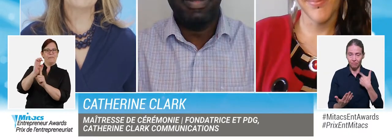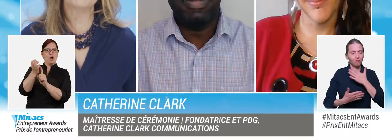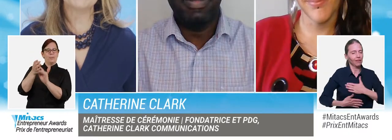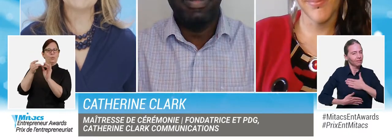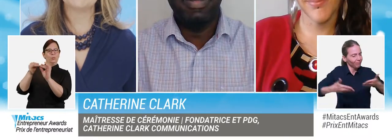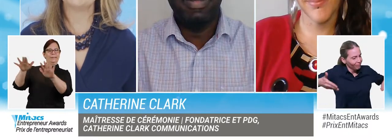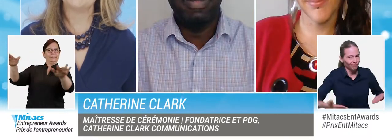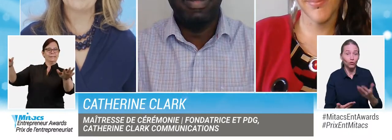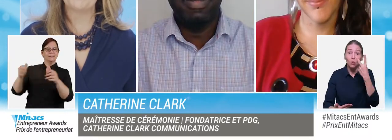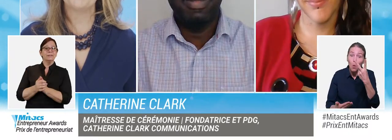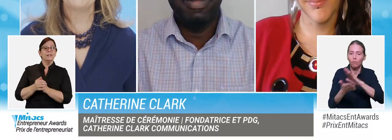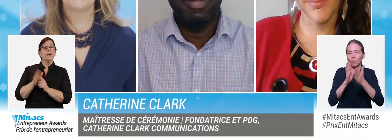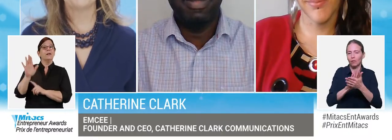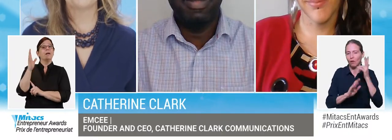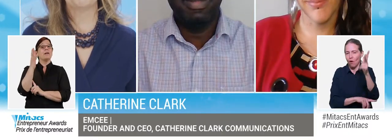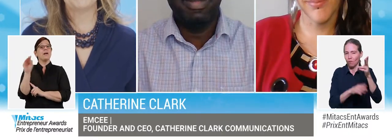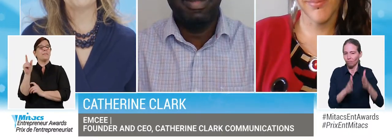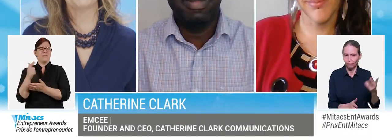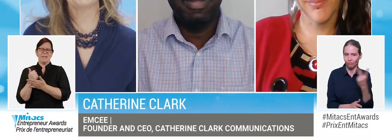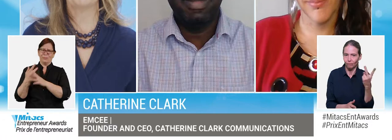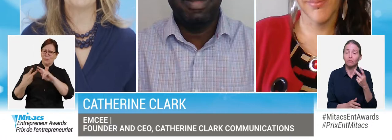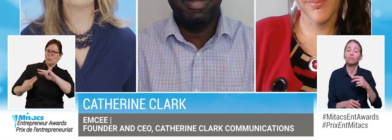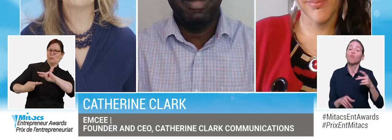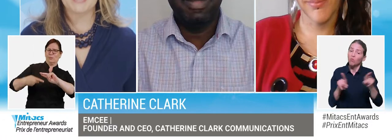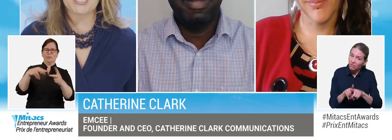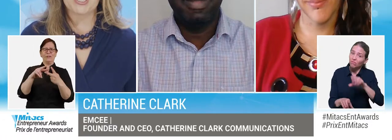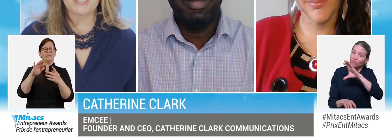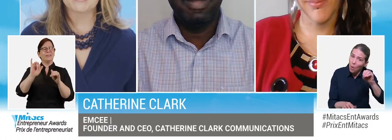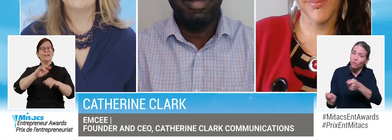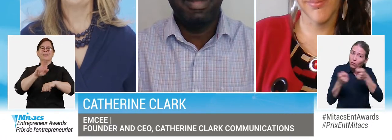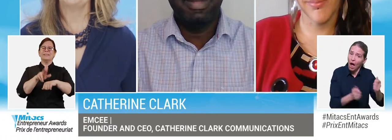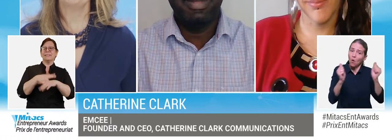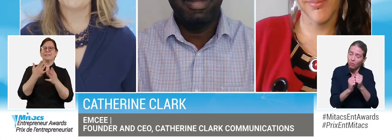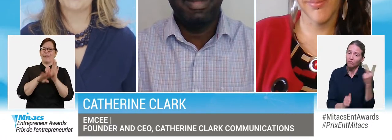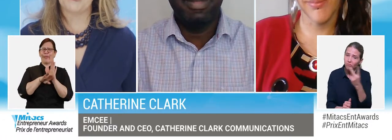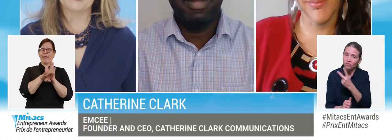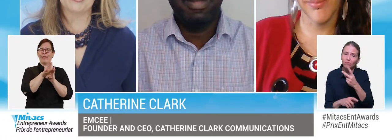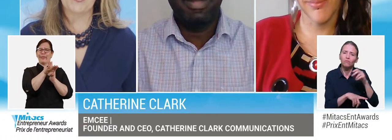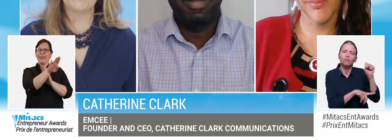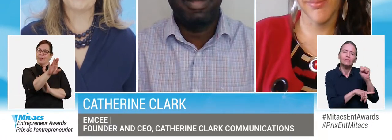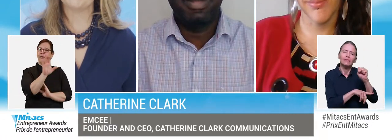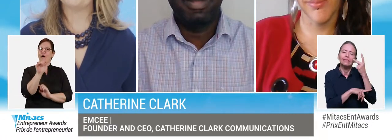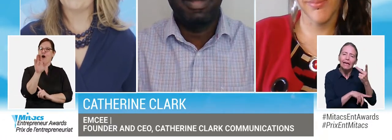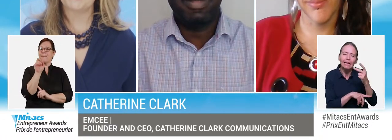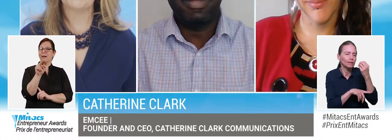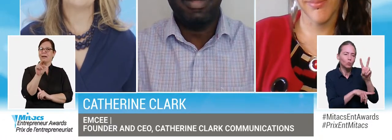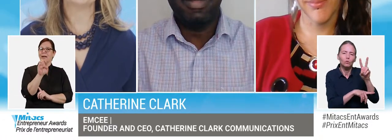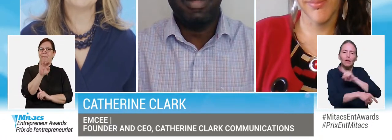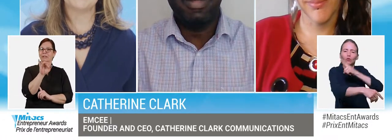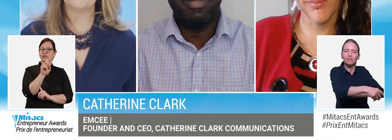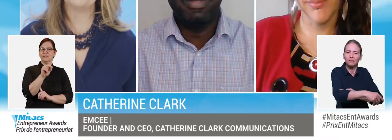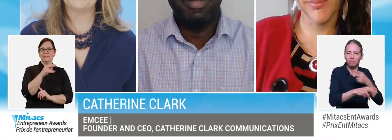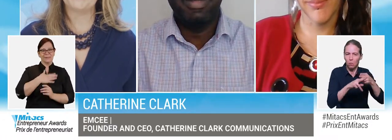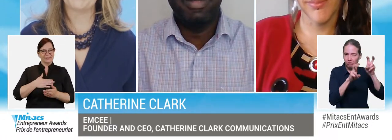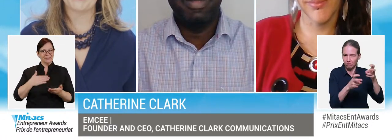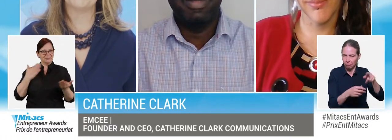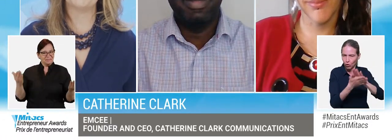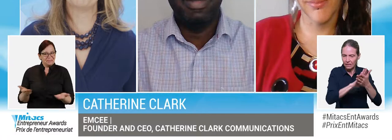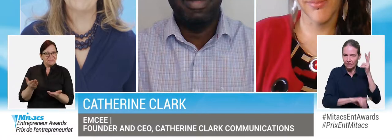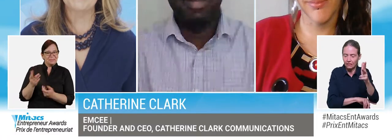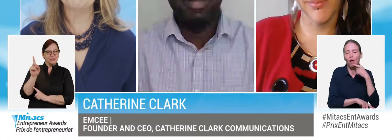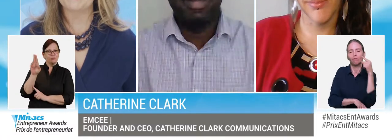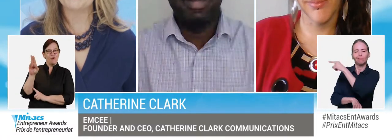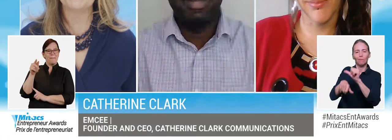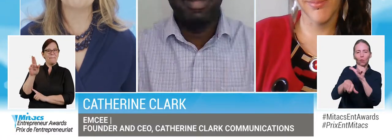Addo, President and CEO, and Dr. Beatriz Molero Sanchez, Chief Technology Officer and Director of CO2